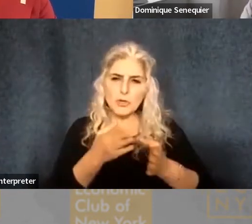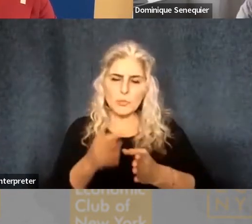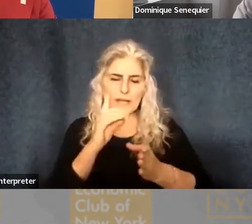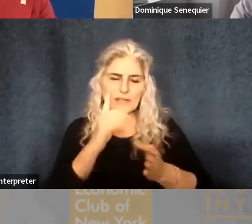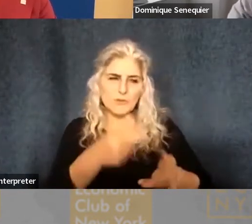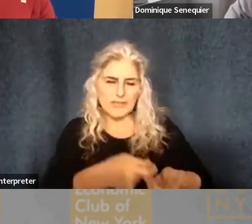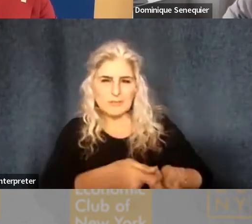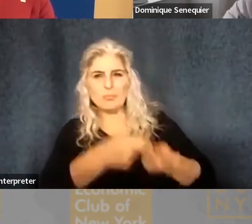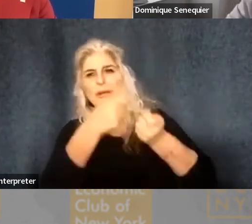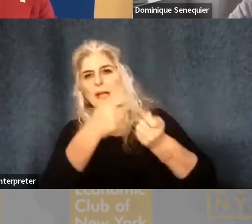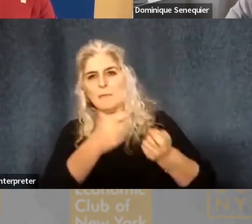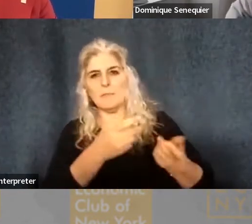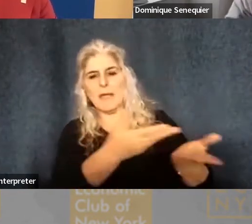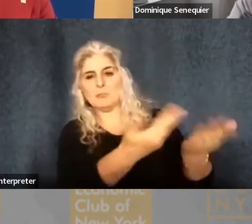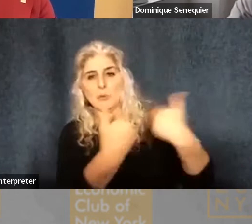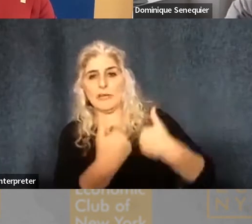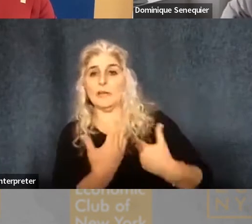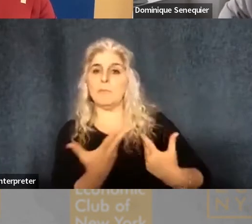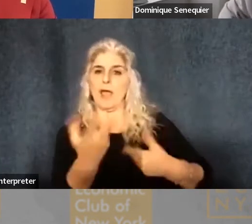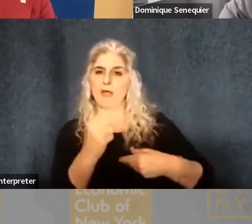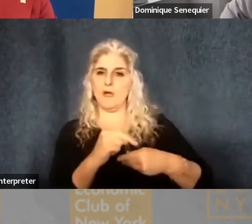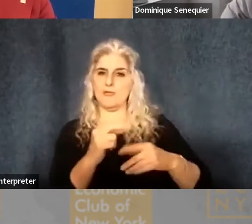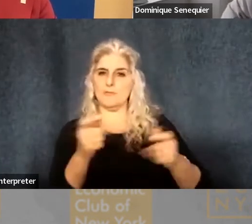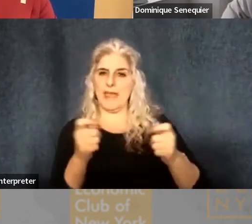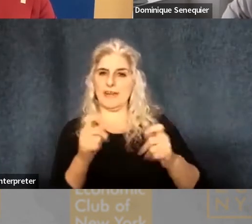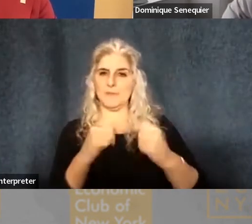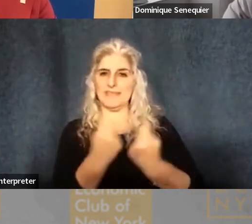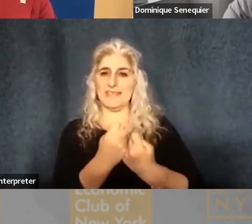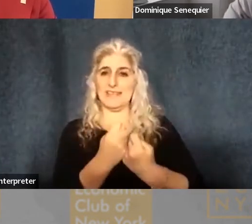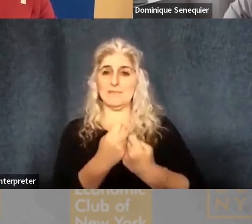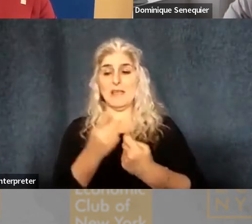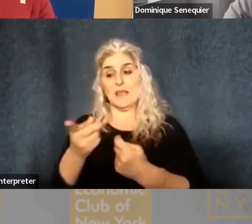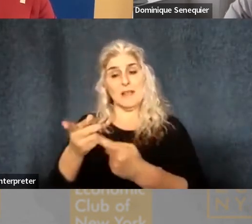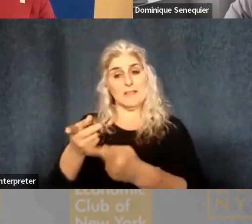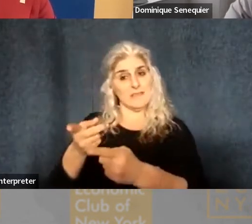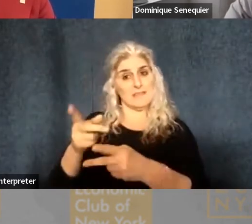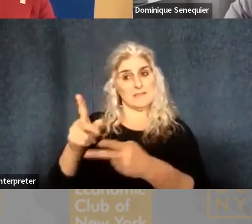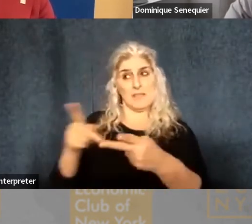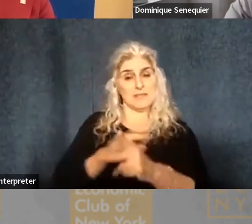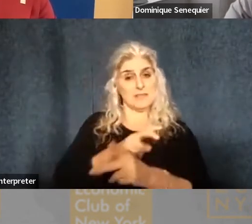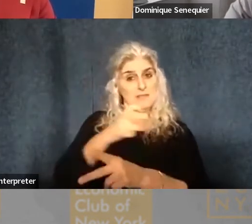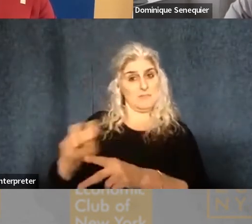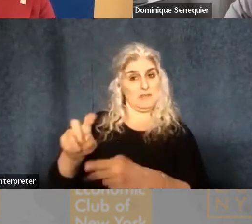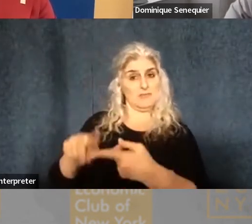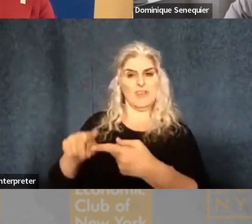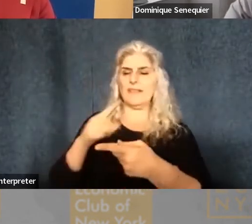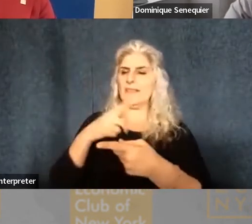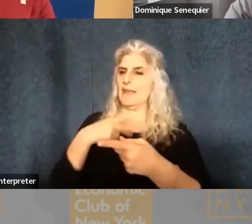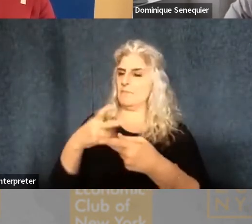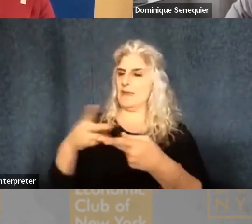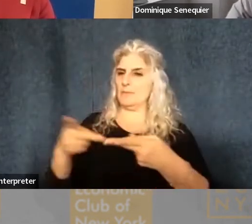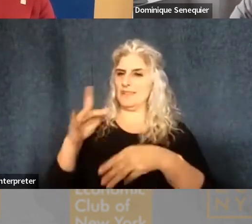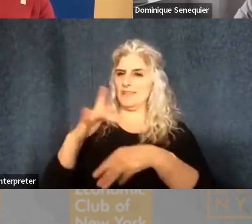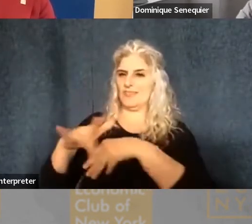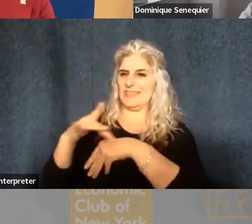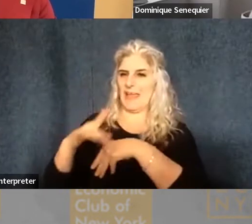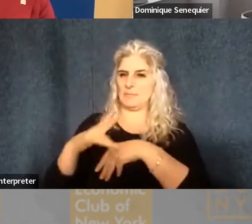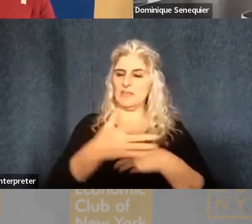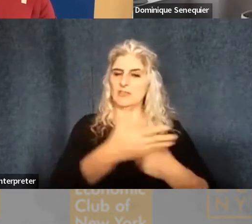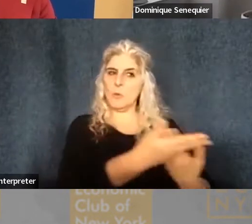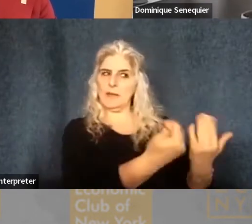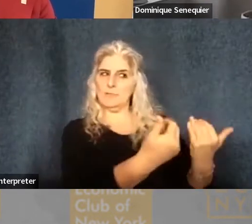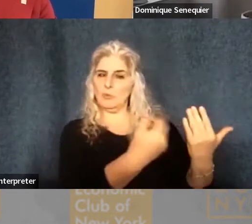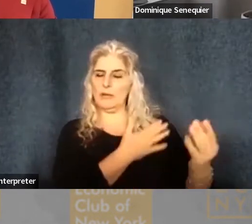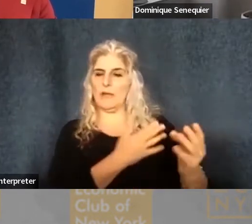vacant positions. And so being able to make an impact and transform an organization at a much faster